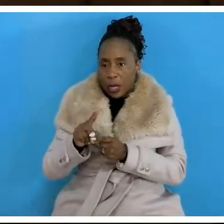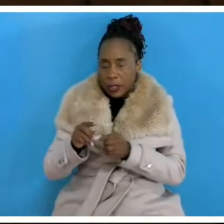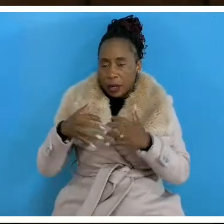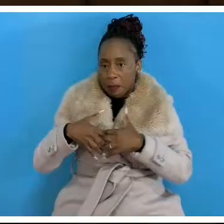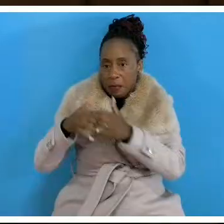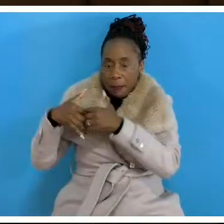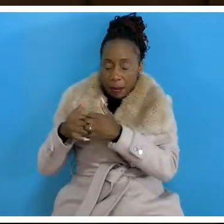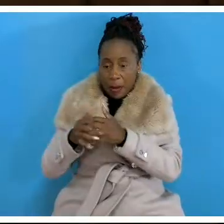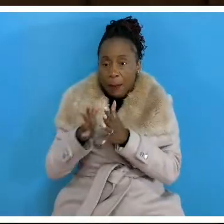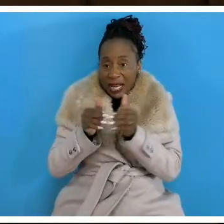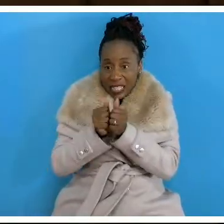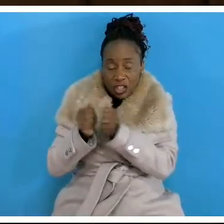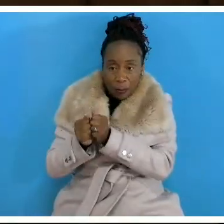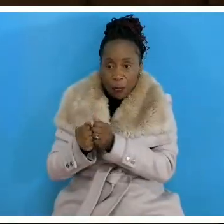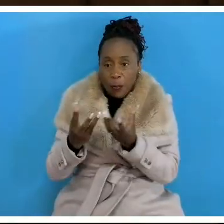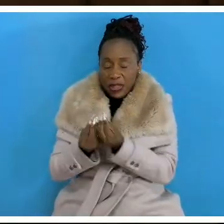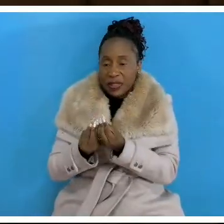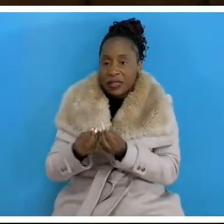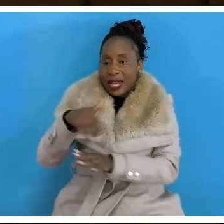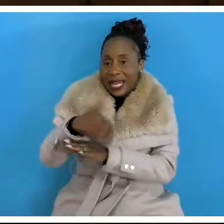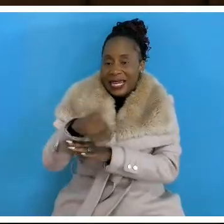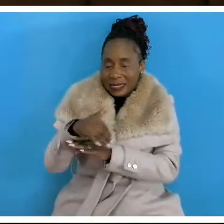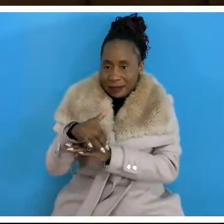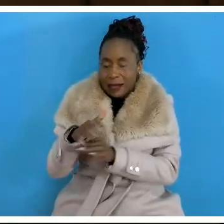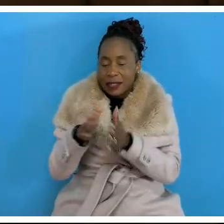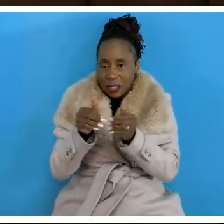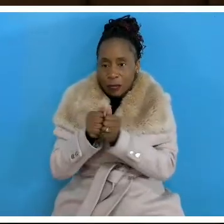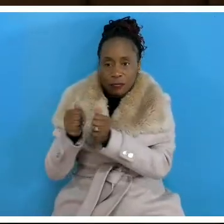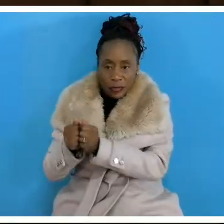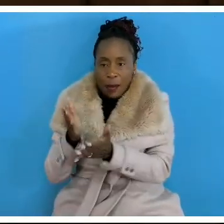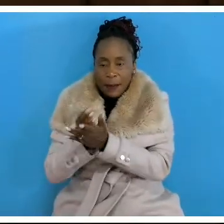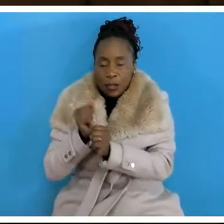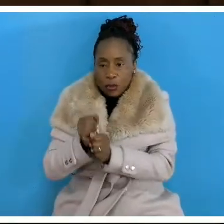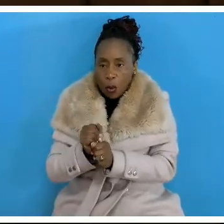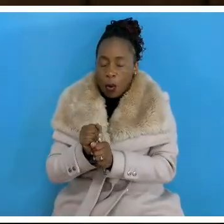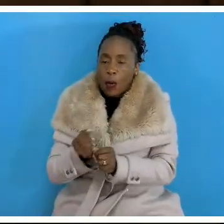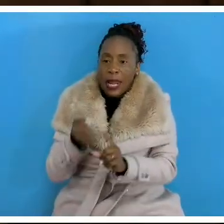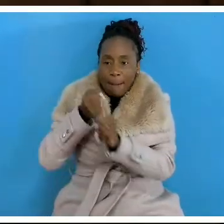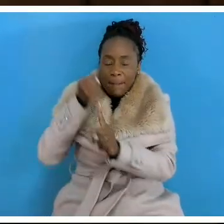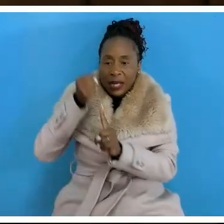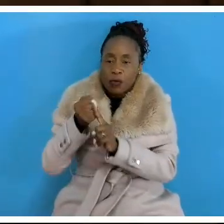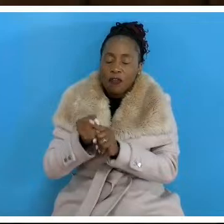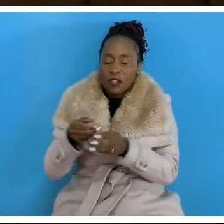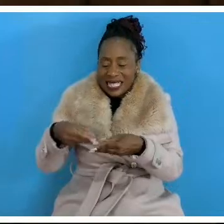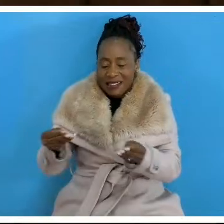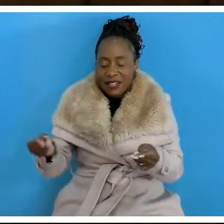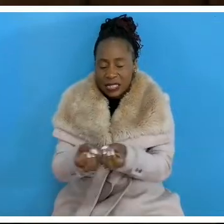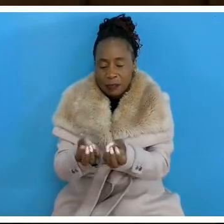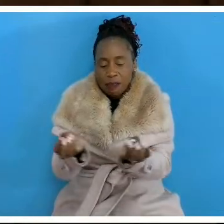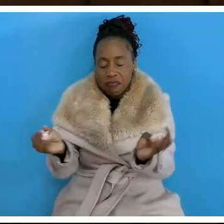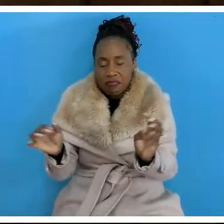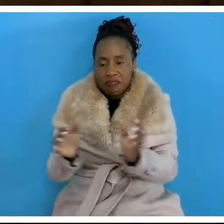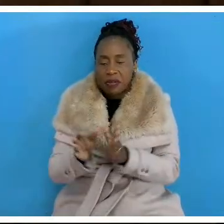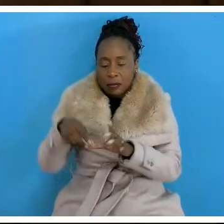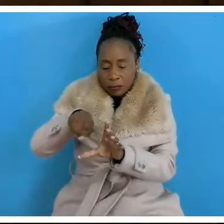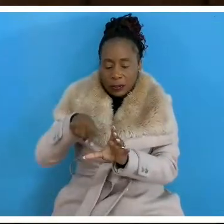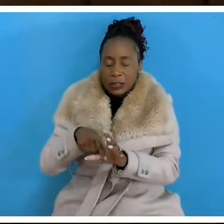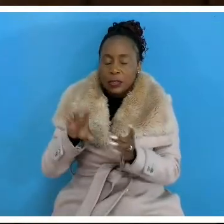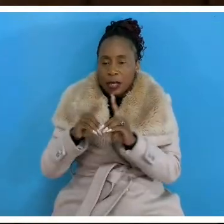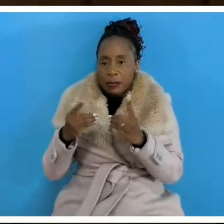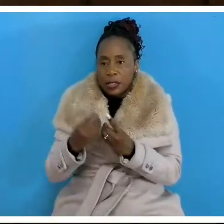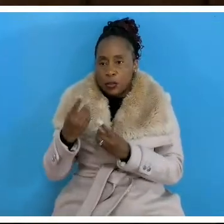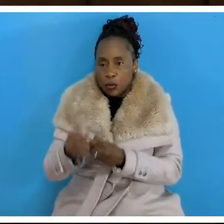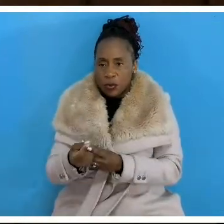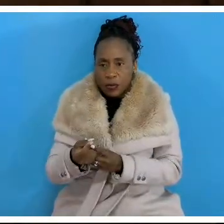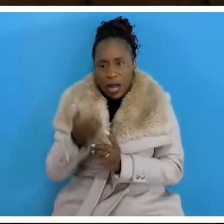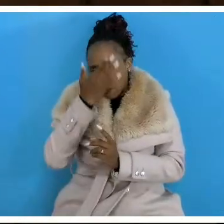external stakeholders to ensure that we can maximize the impact of service delivery in the department. And yeah,